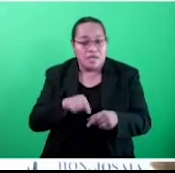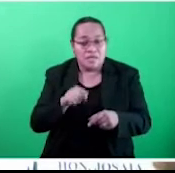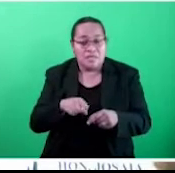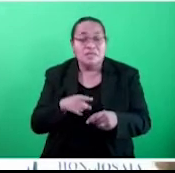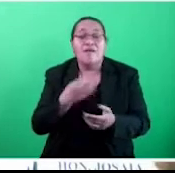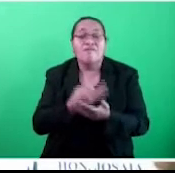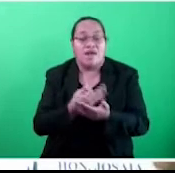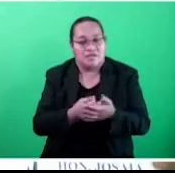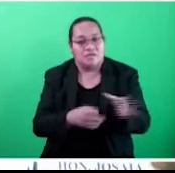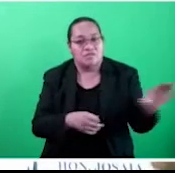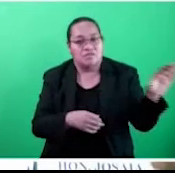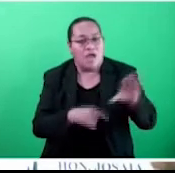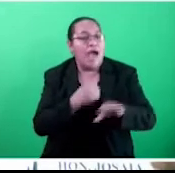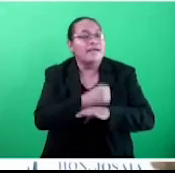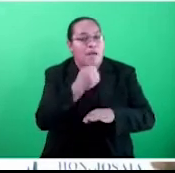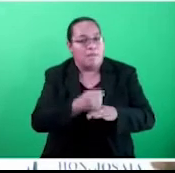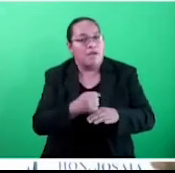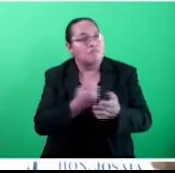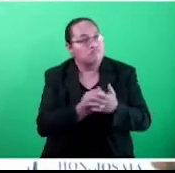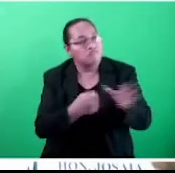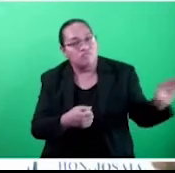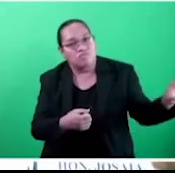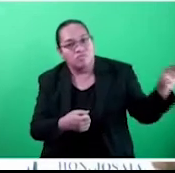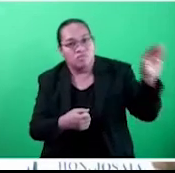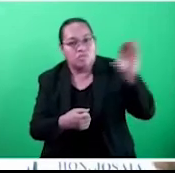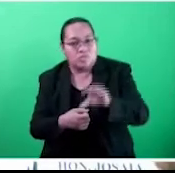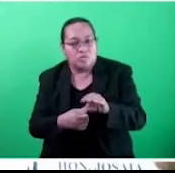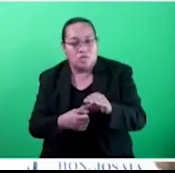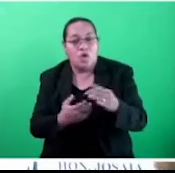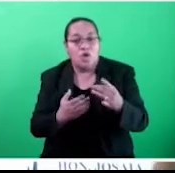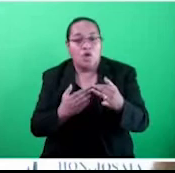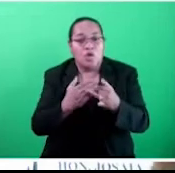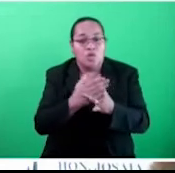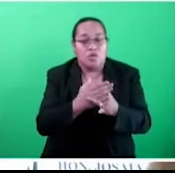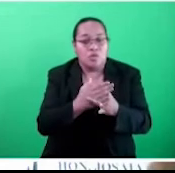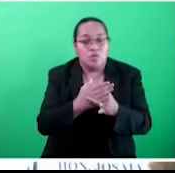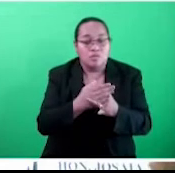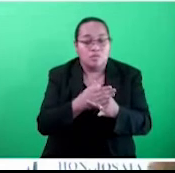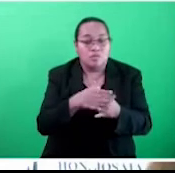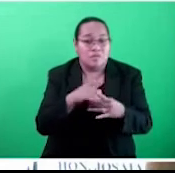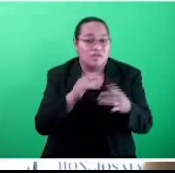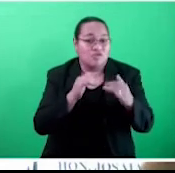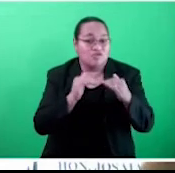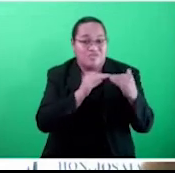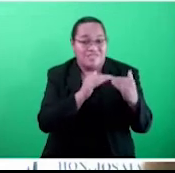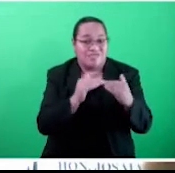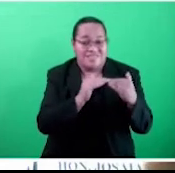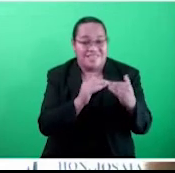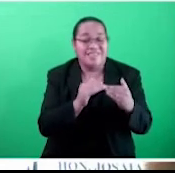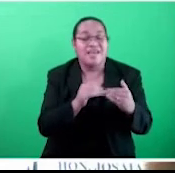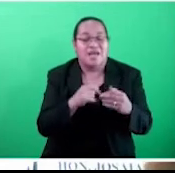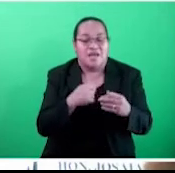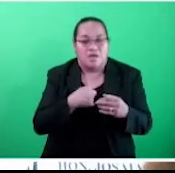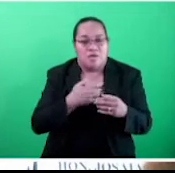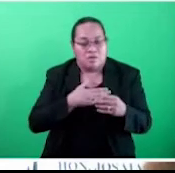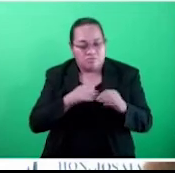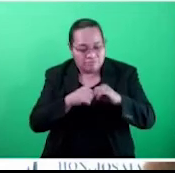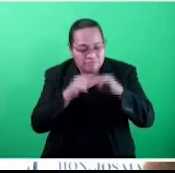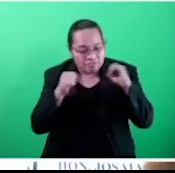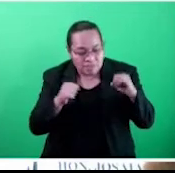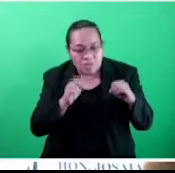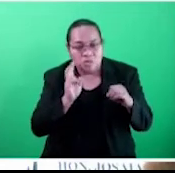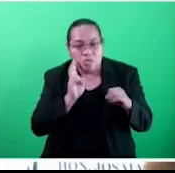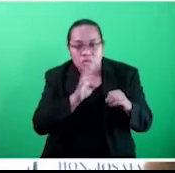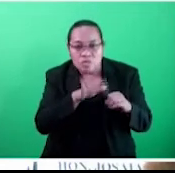funded by government directly through the funding that's provided to the judiciary. And we intend to look at how we